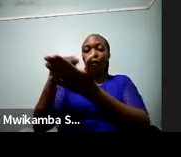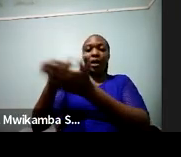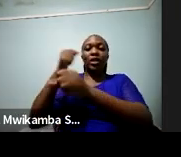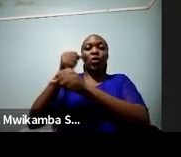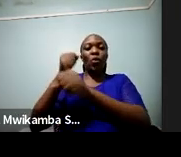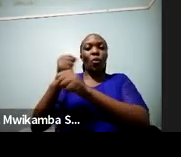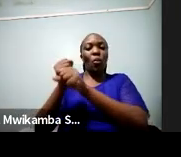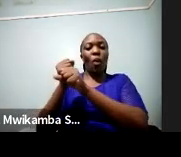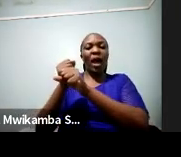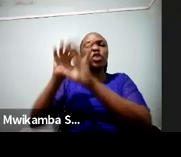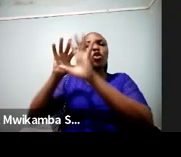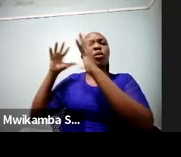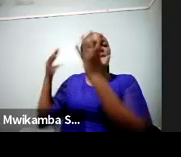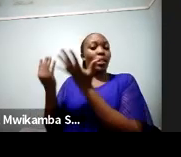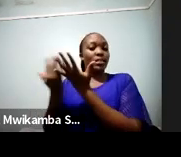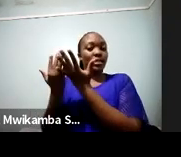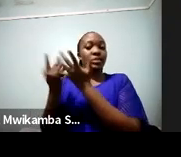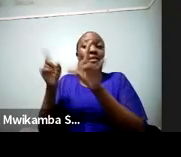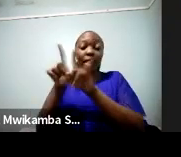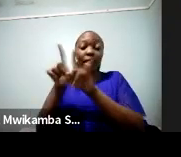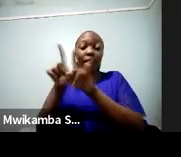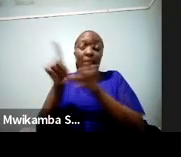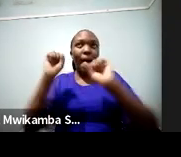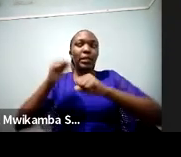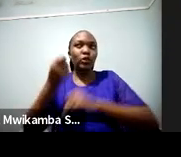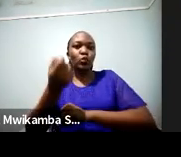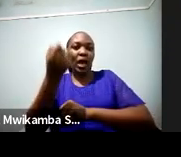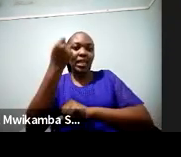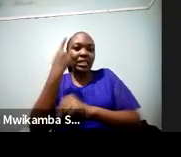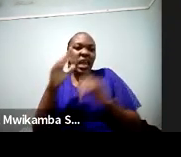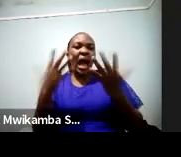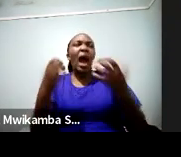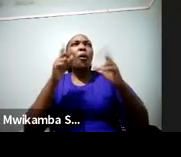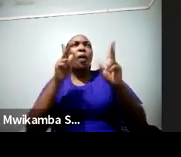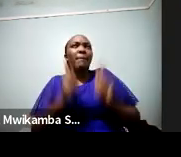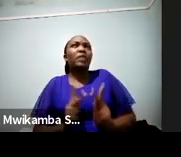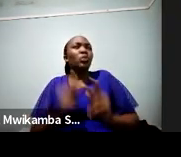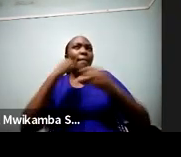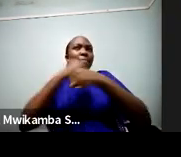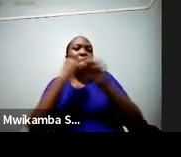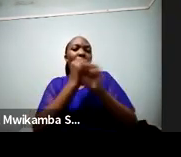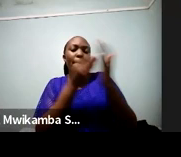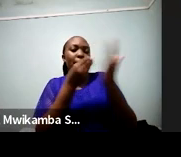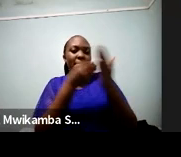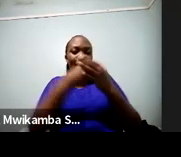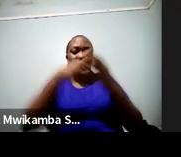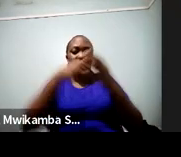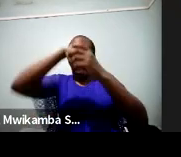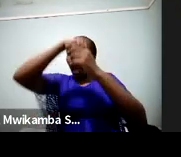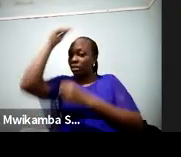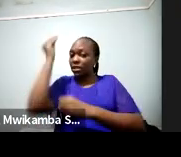money. It occasionally also talks about someone managing already earned money,